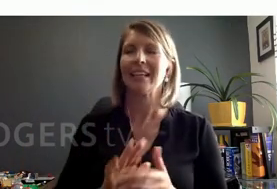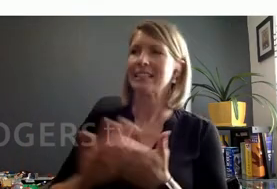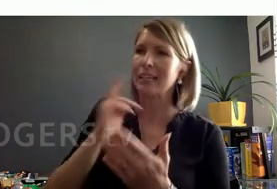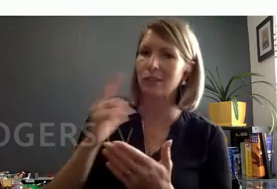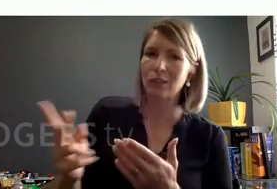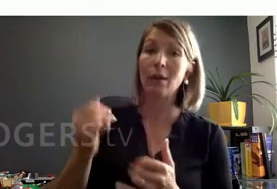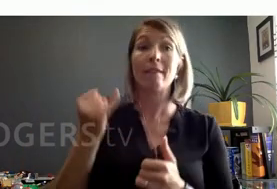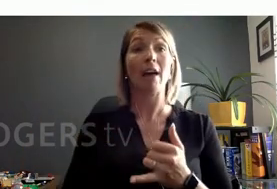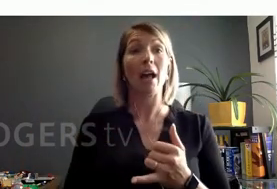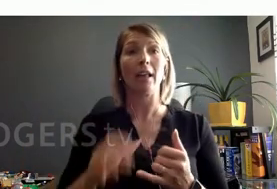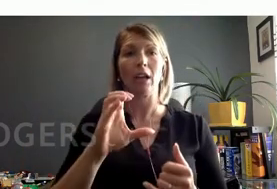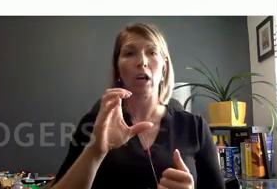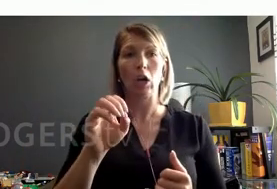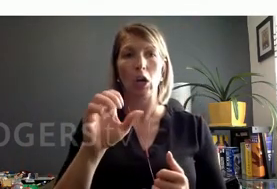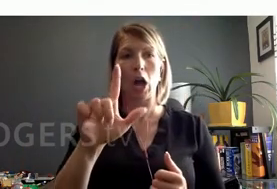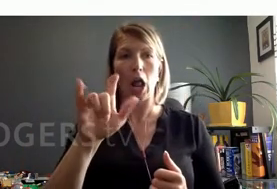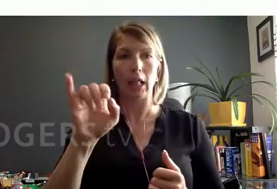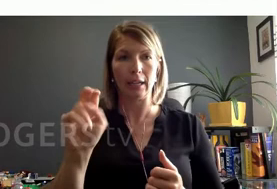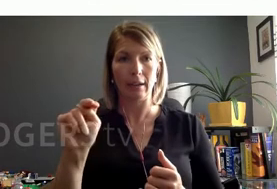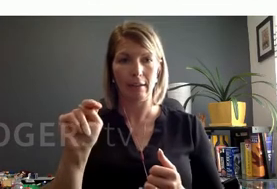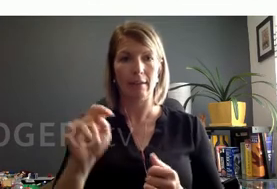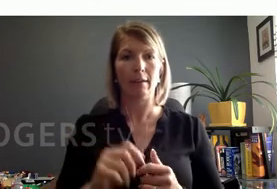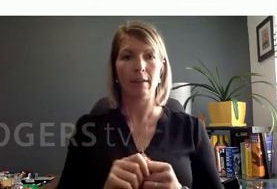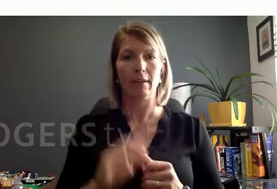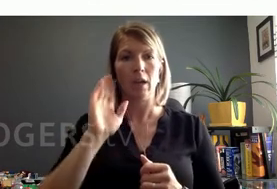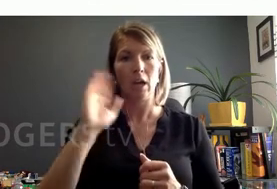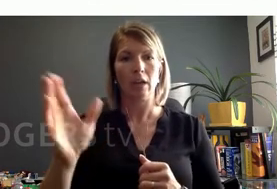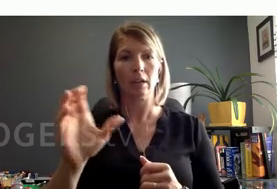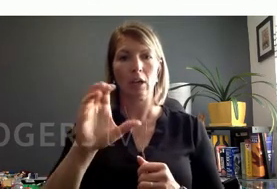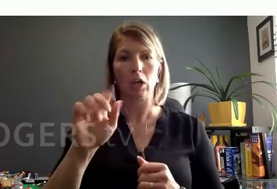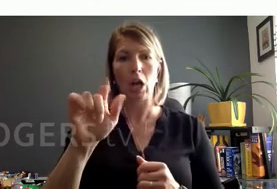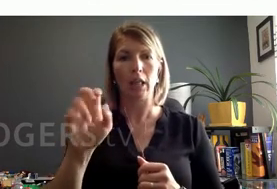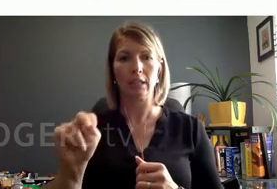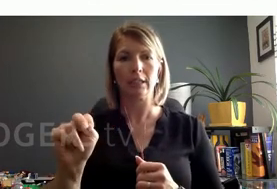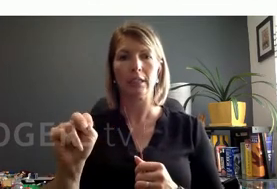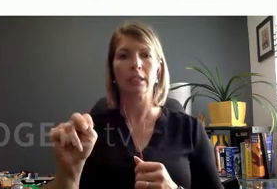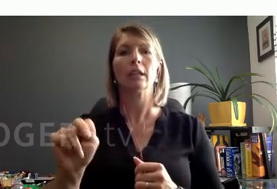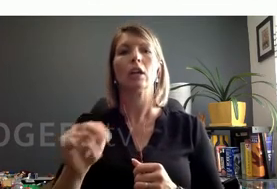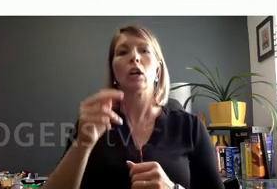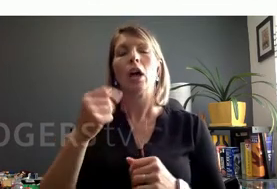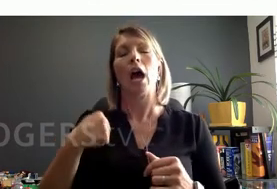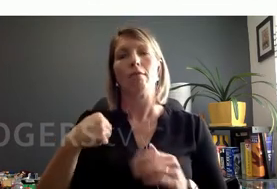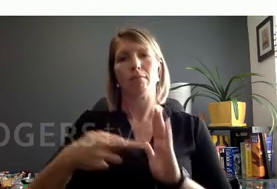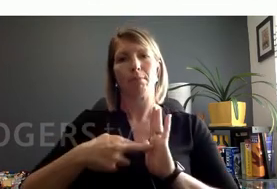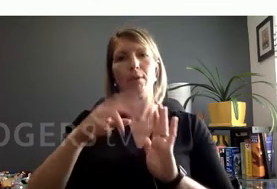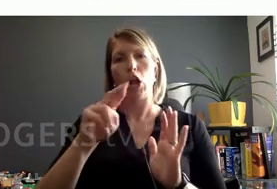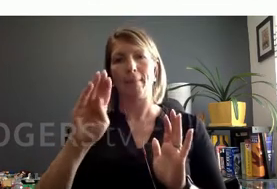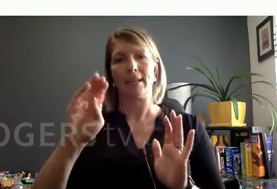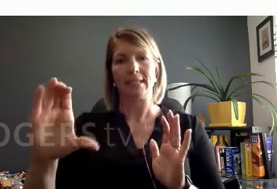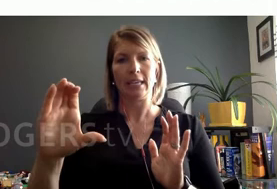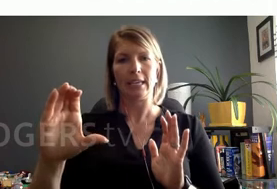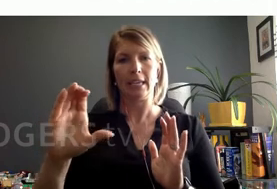Colin, could you introduce yourself, please? I'm Colin Krulicki. I'm the Regional Vice President for RBC Rural Bank here in Newfoundland,